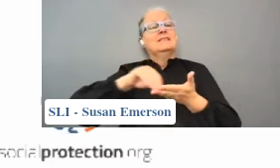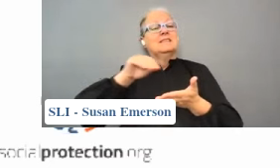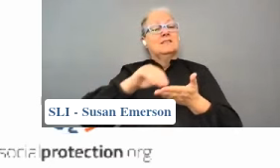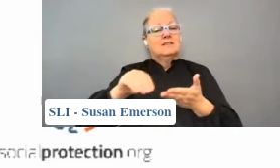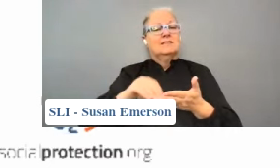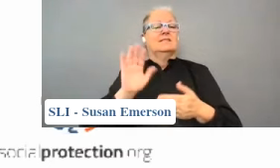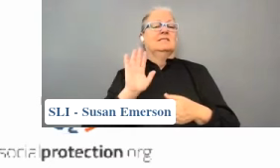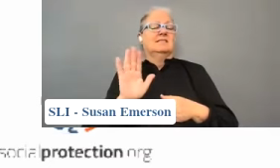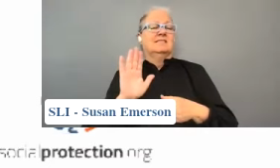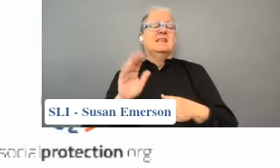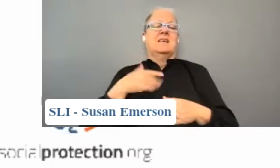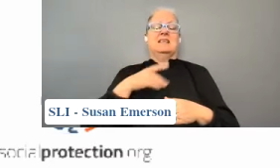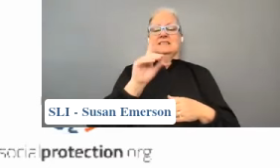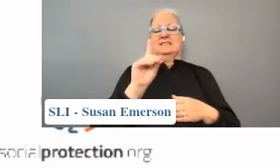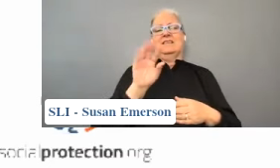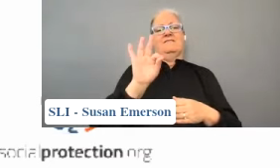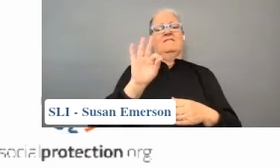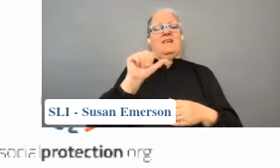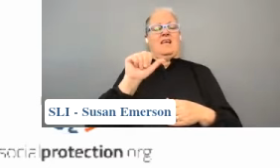Department of Foreign Affairs in Australia.